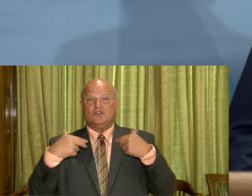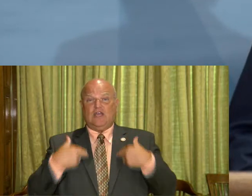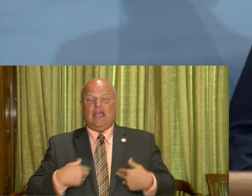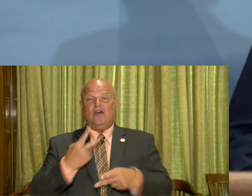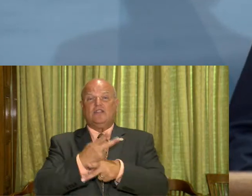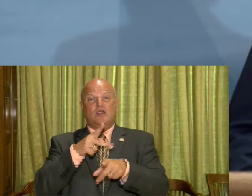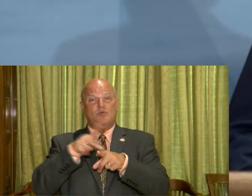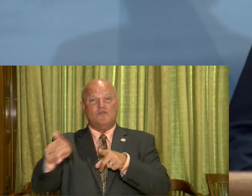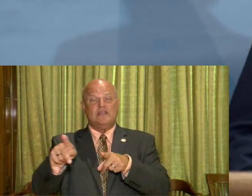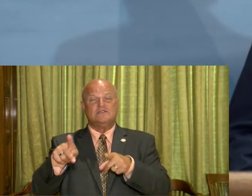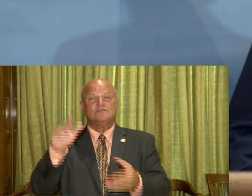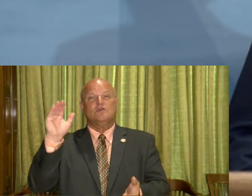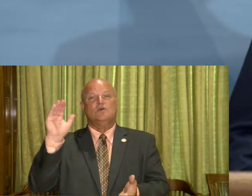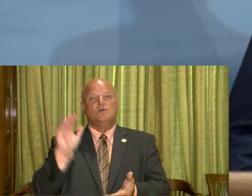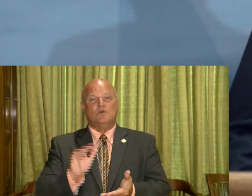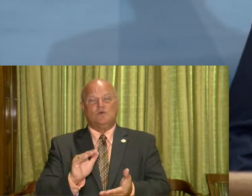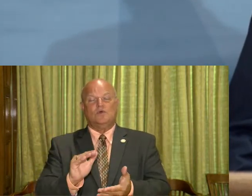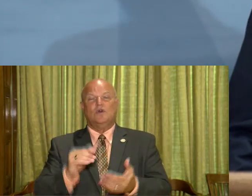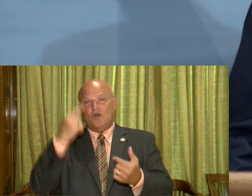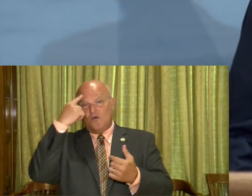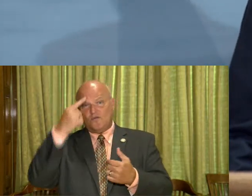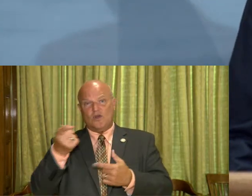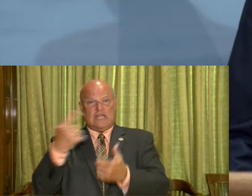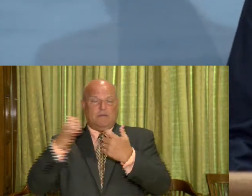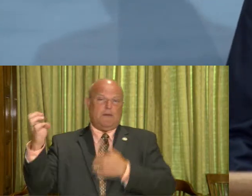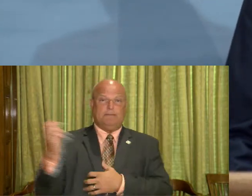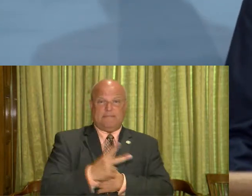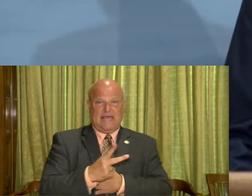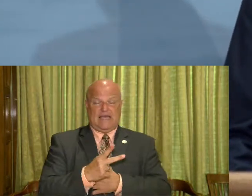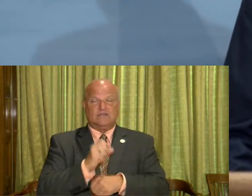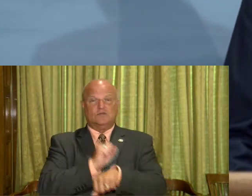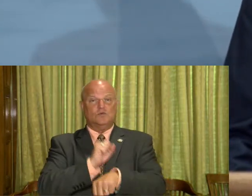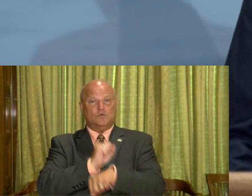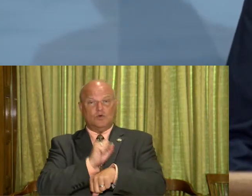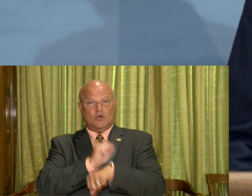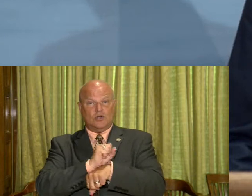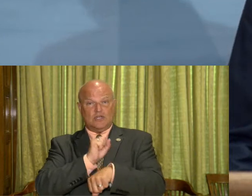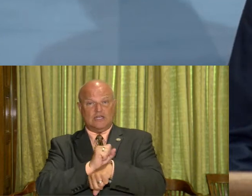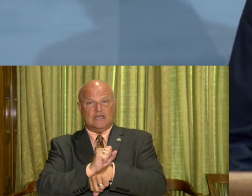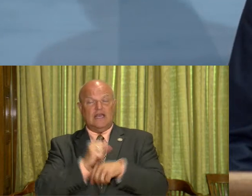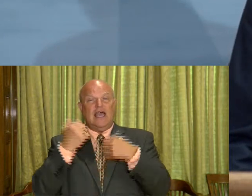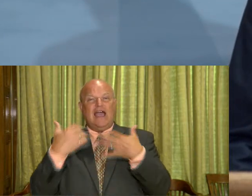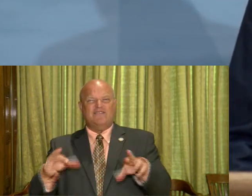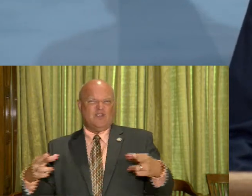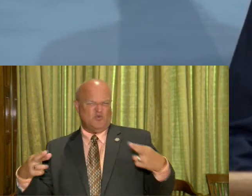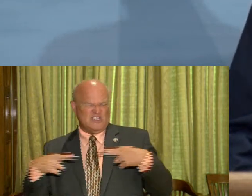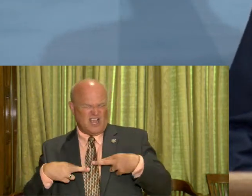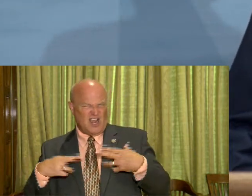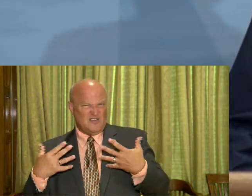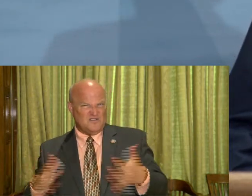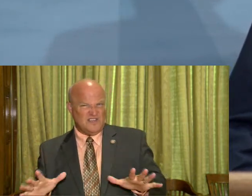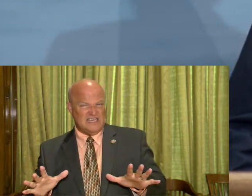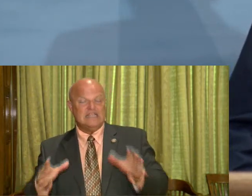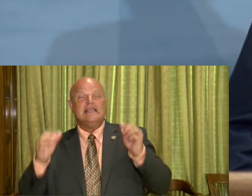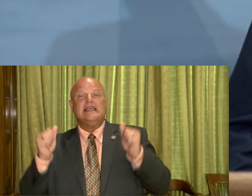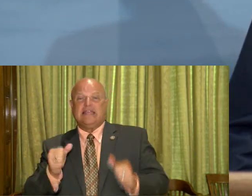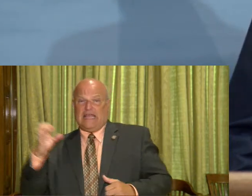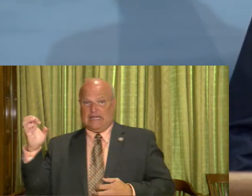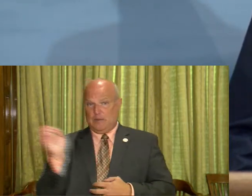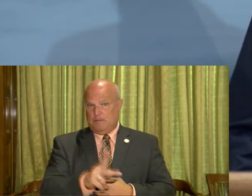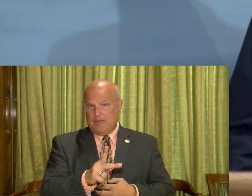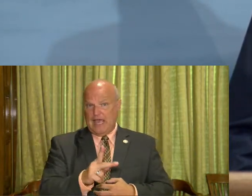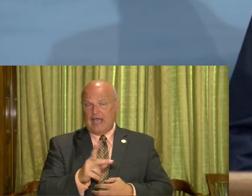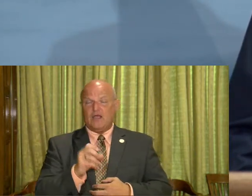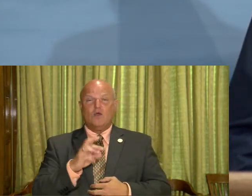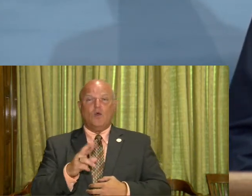healthcare professions for returning to the profession after they have retired, that they can re-enter, or